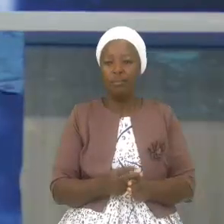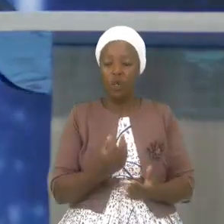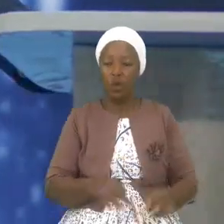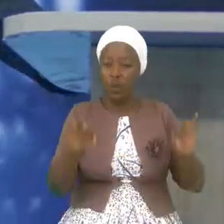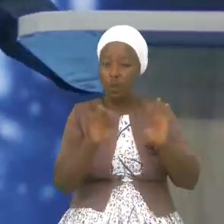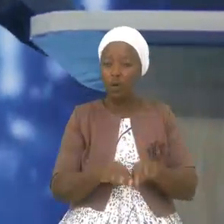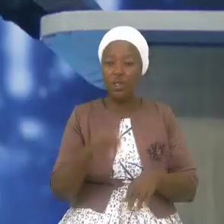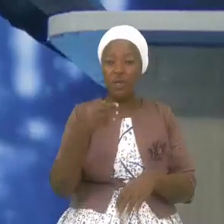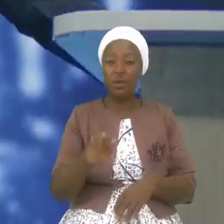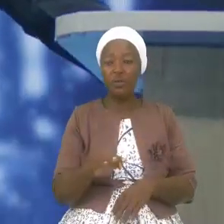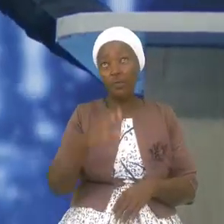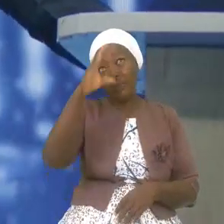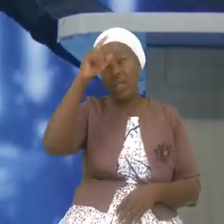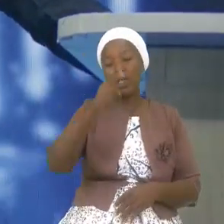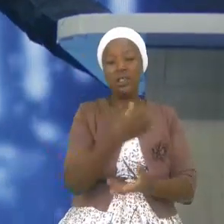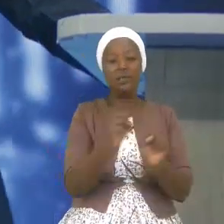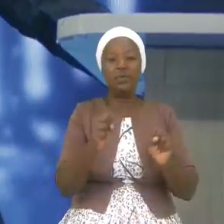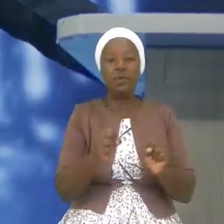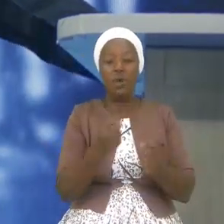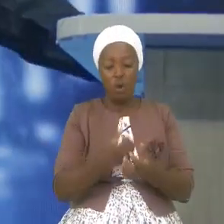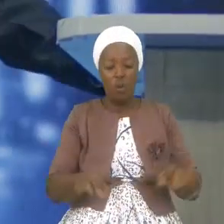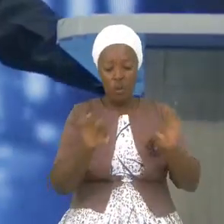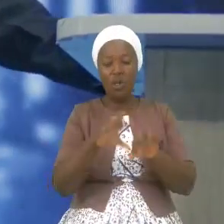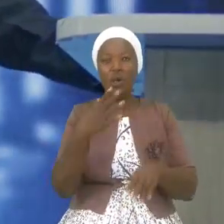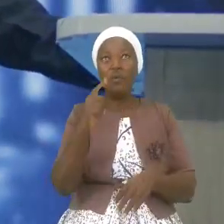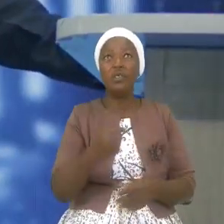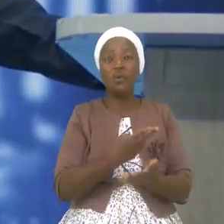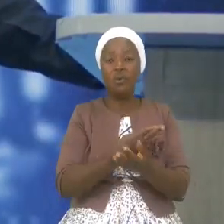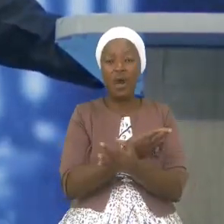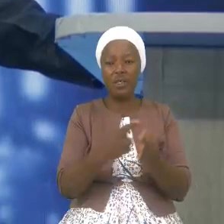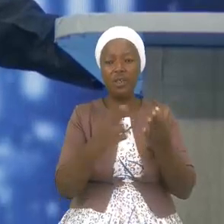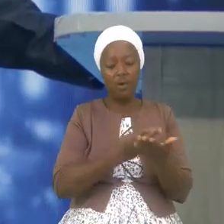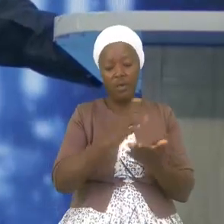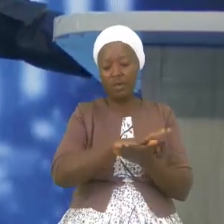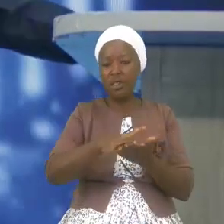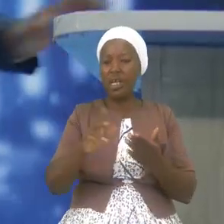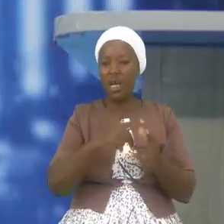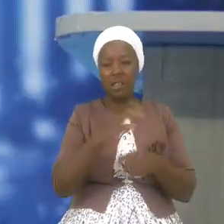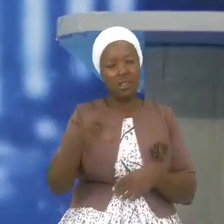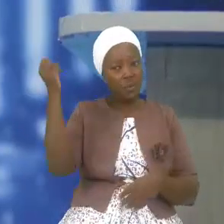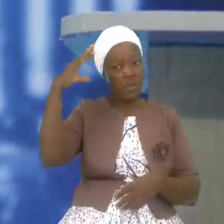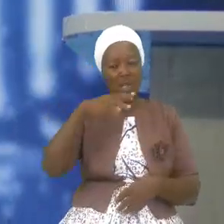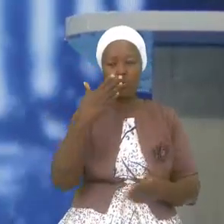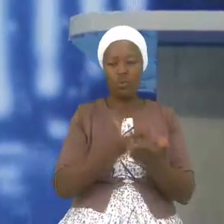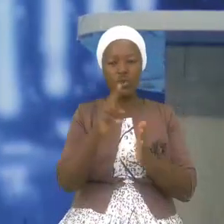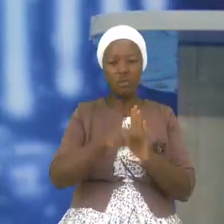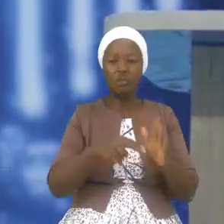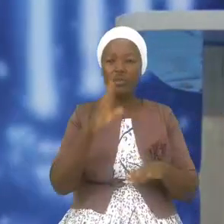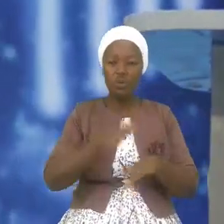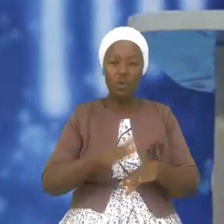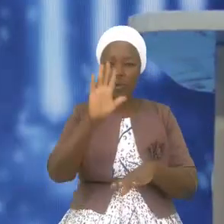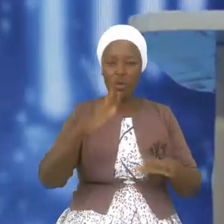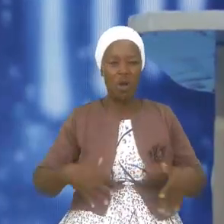Worthy of his grace and his goodness upon your life. Other people, those who